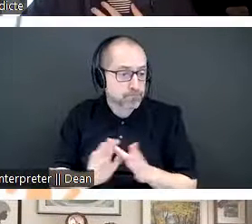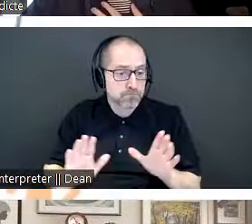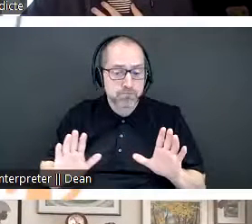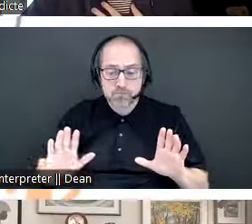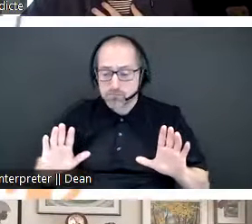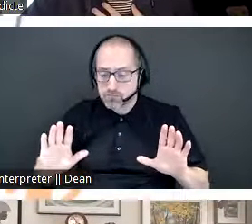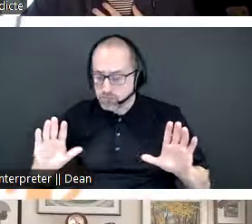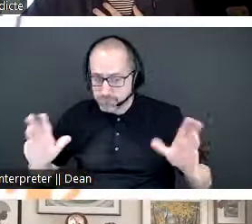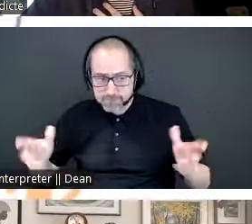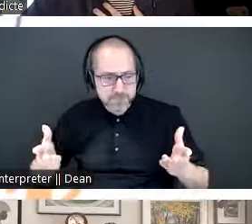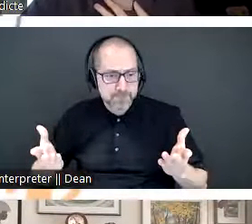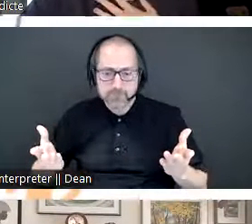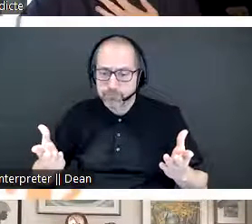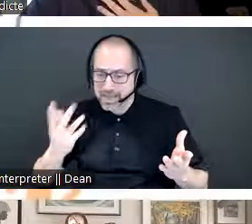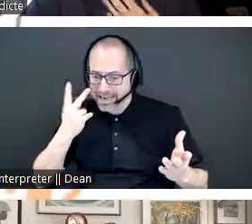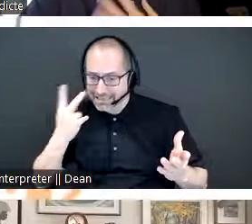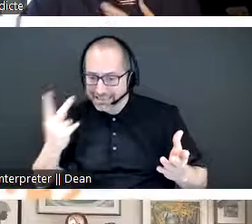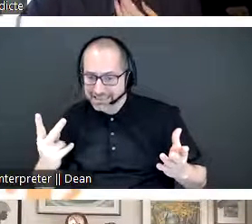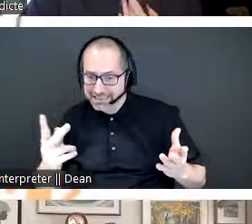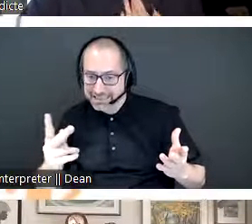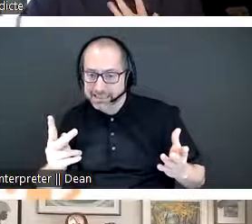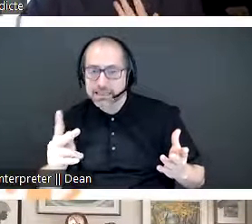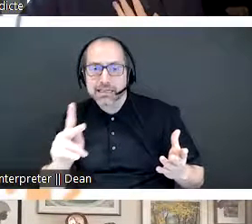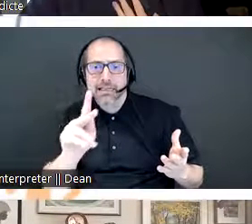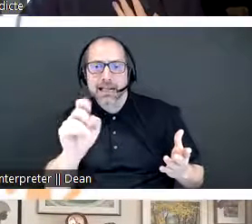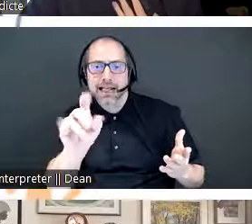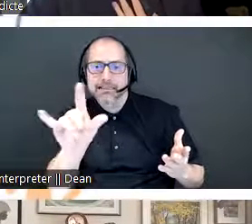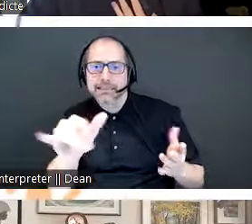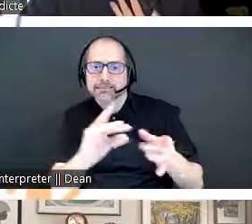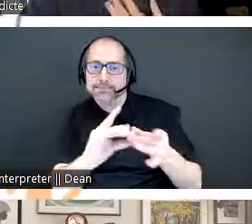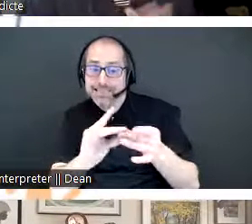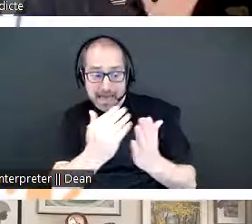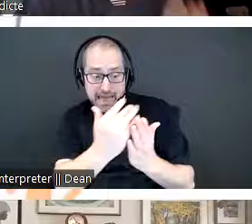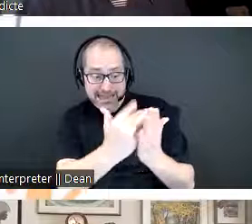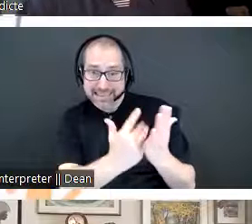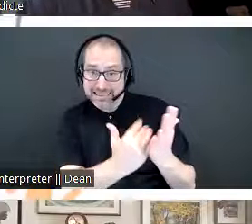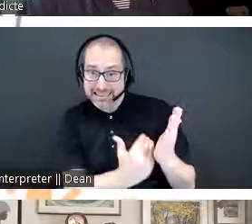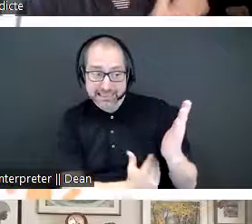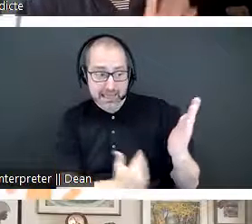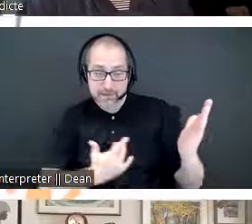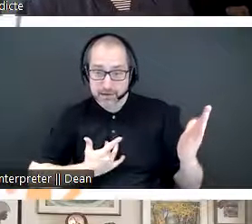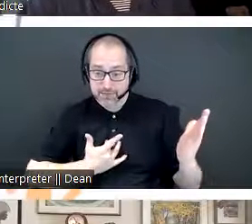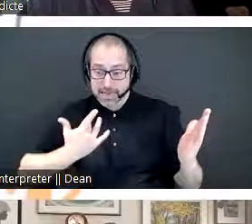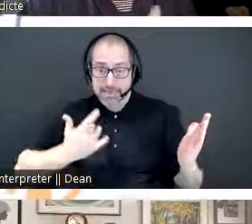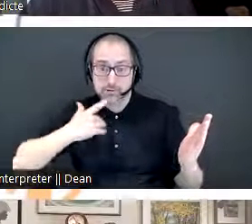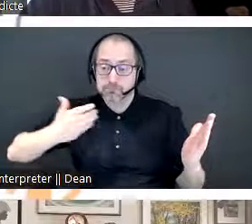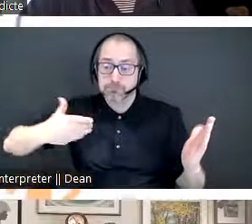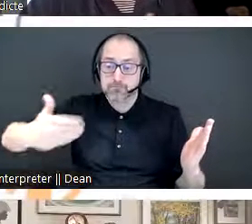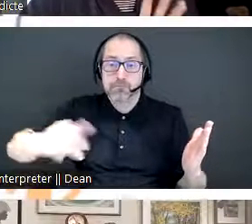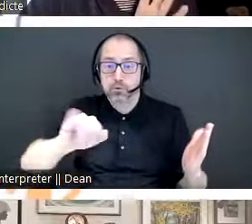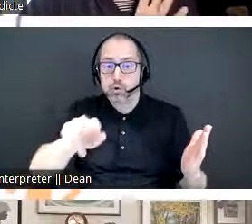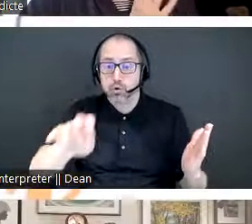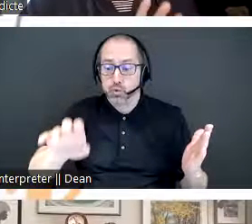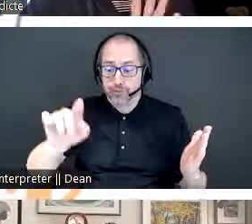the list that Kelsey mentioned earlier, you can access the list of events taking place for June 1st this